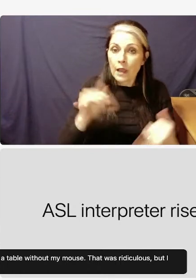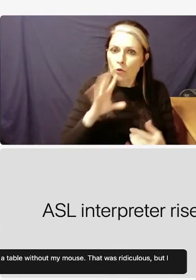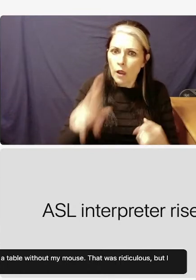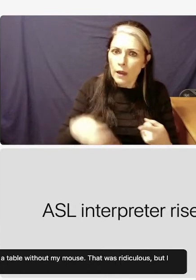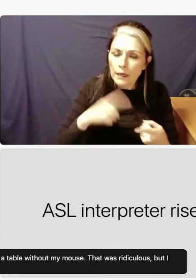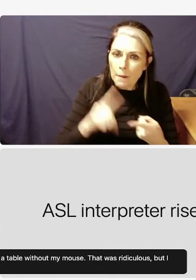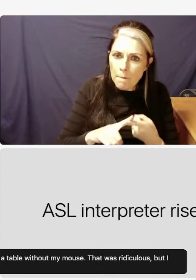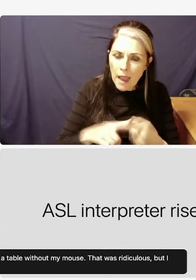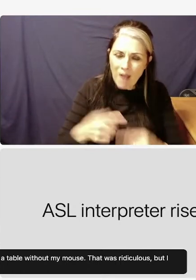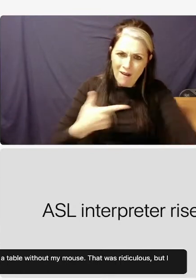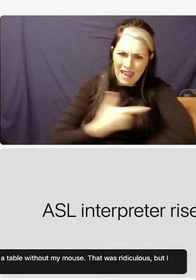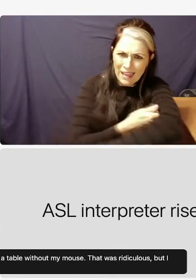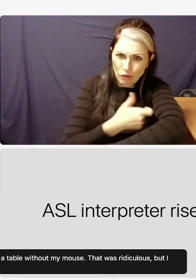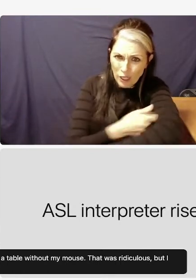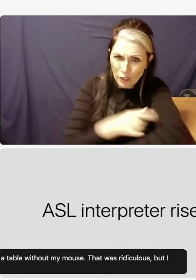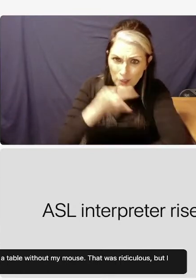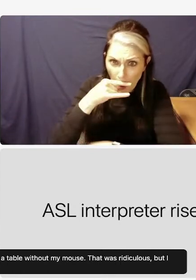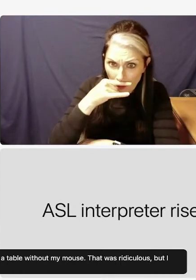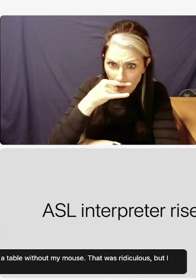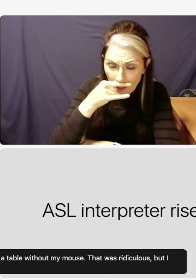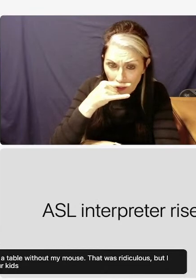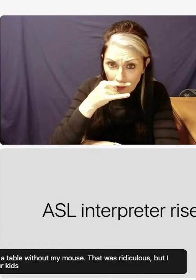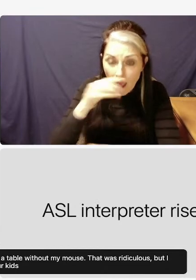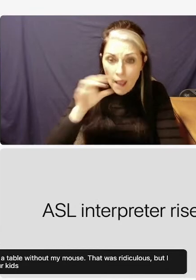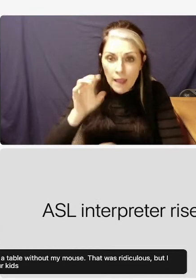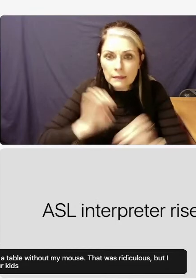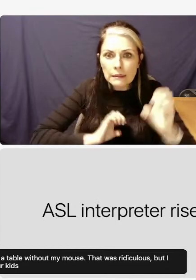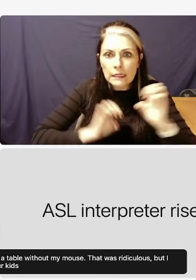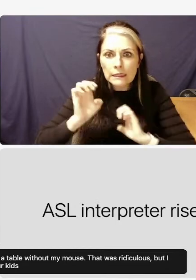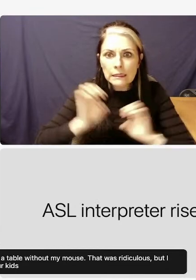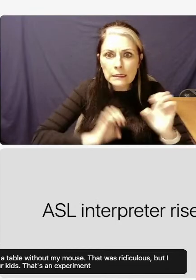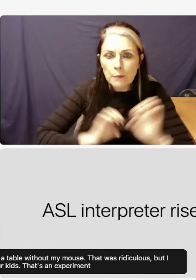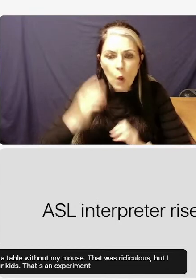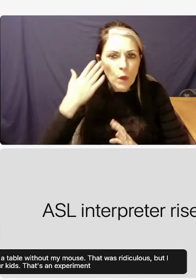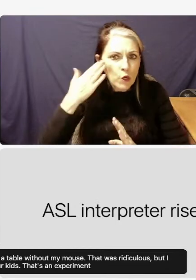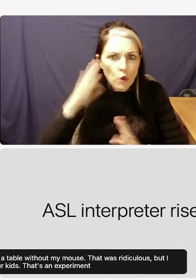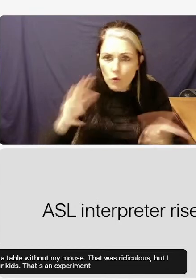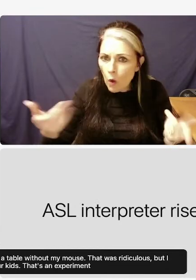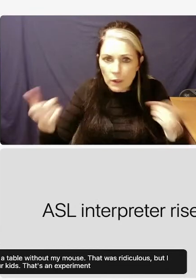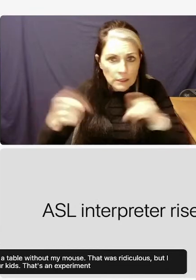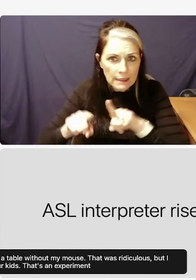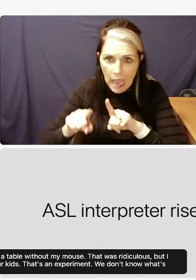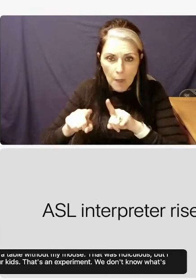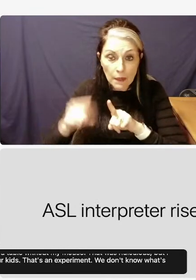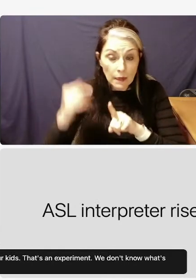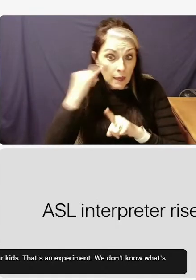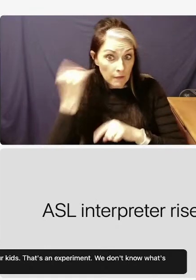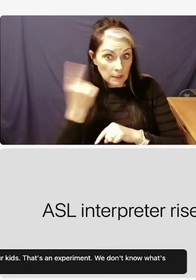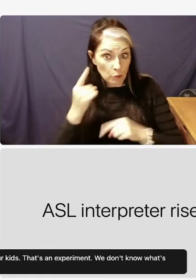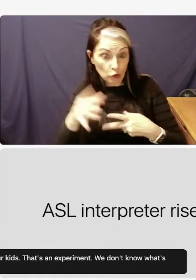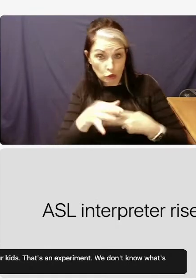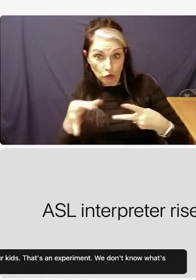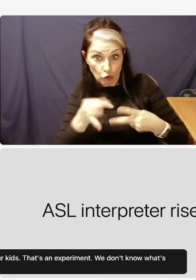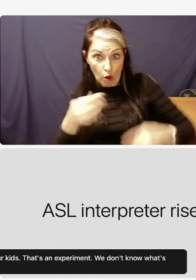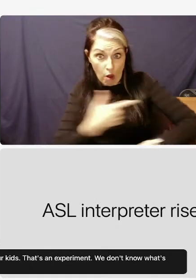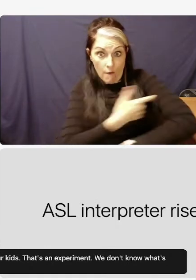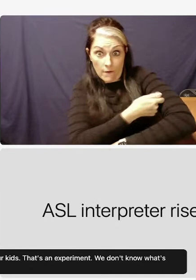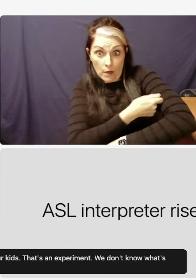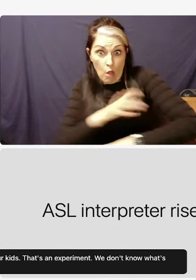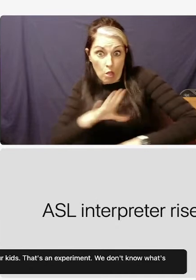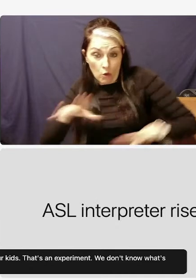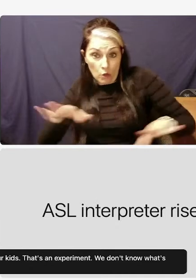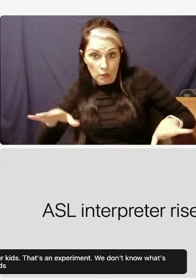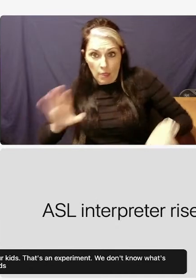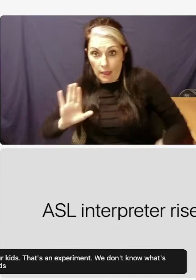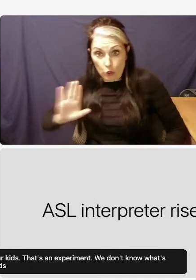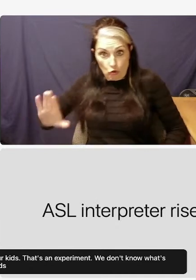injections into our kids it's an experiment we don't know what's going to happen and if somebody wants to choose to put it in them or in their kids that's